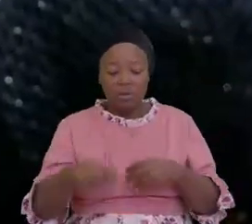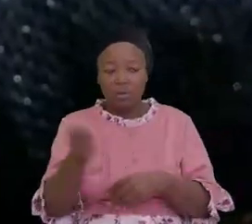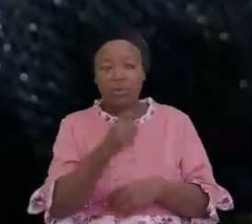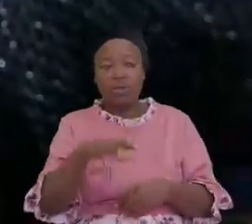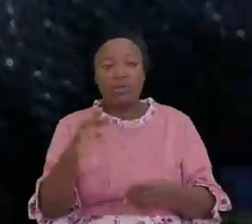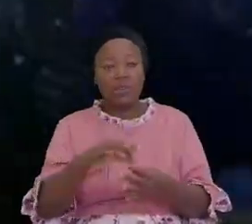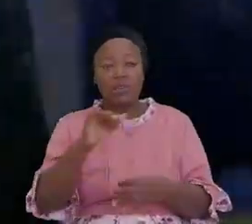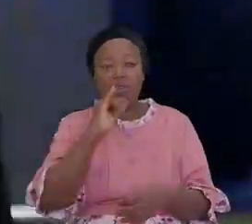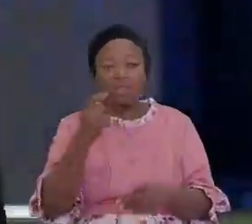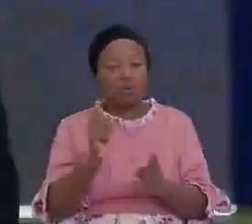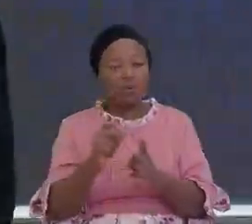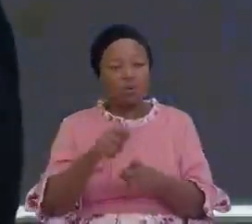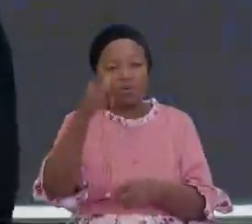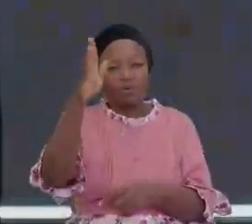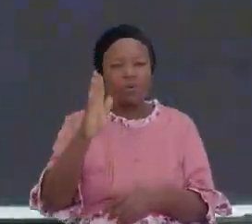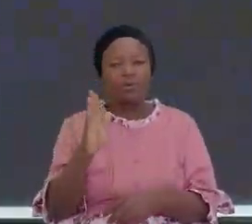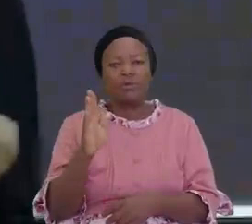God.